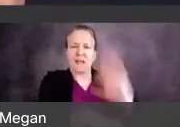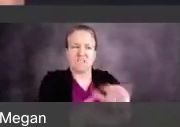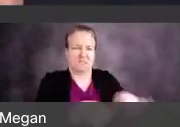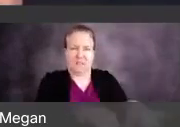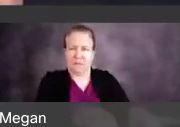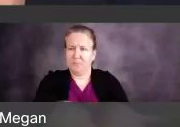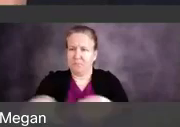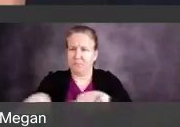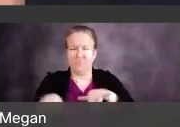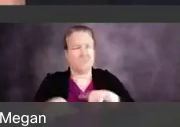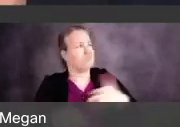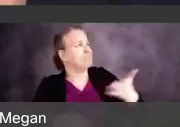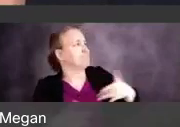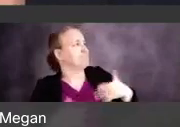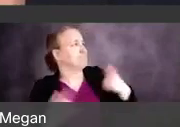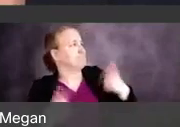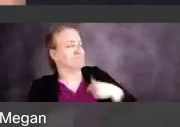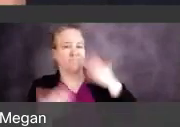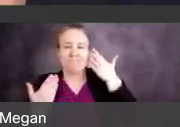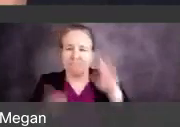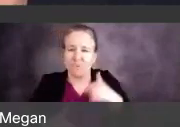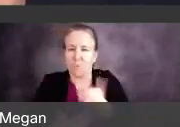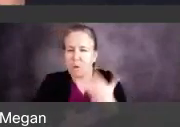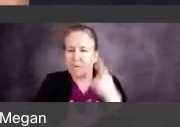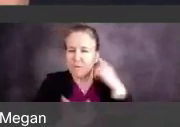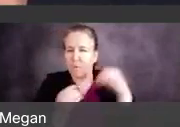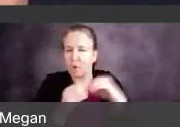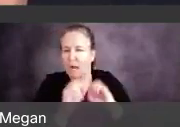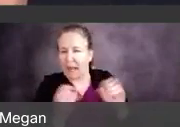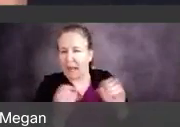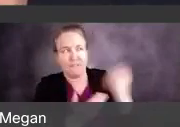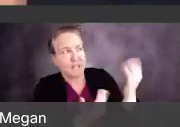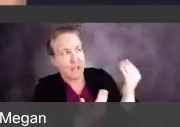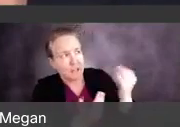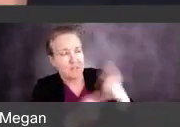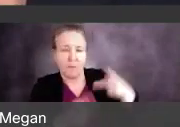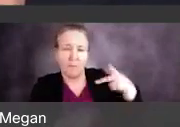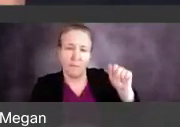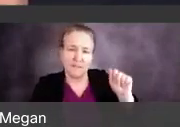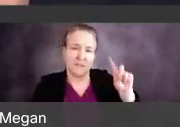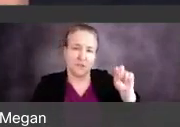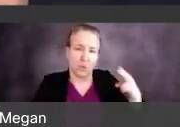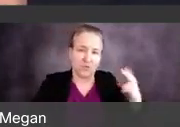not sure what's going on. We're awaiting further clarification from PADOH.